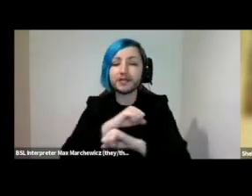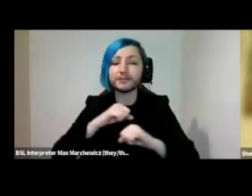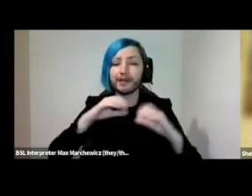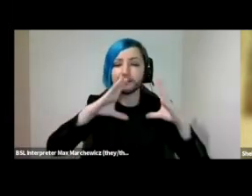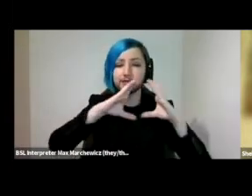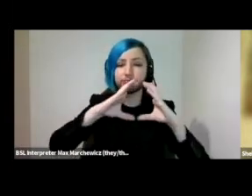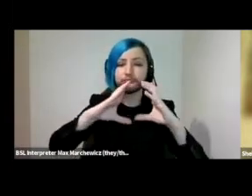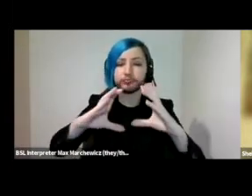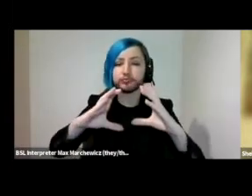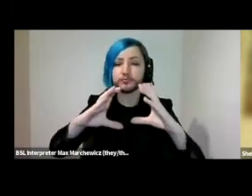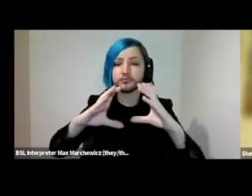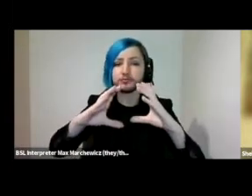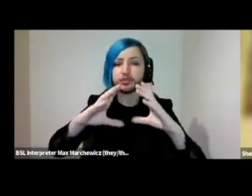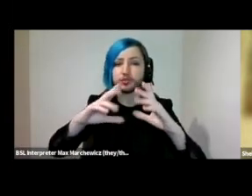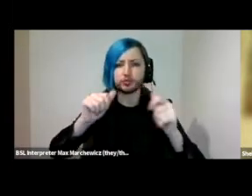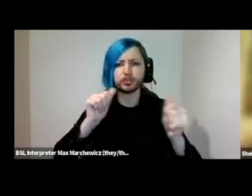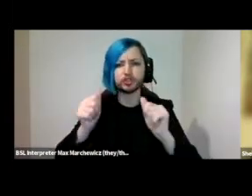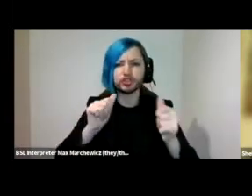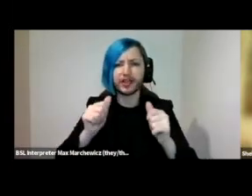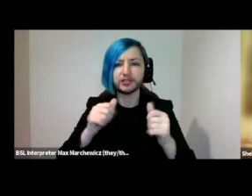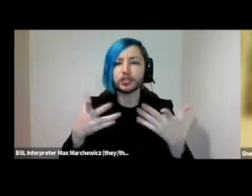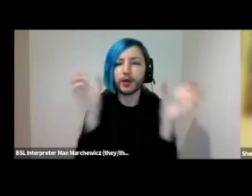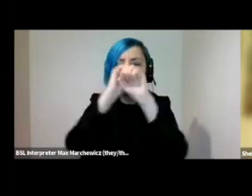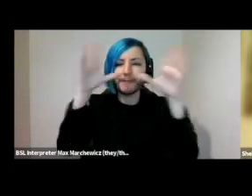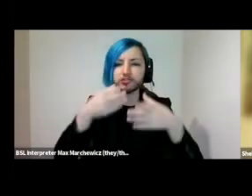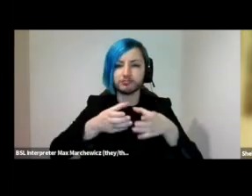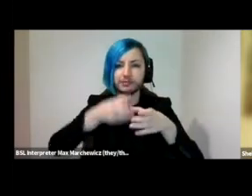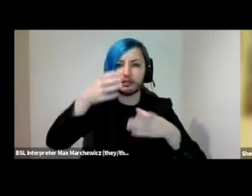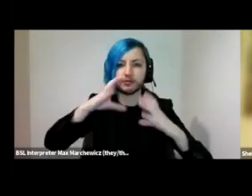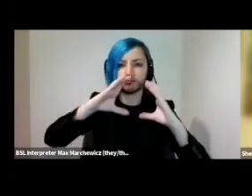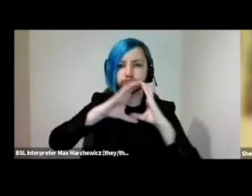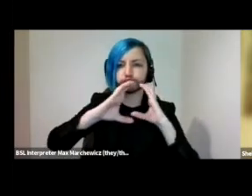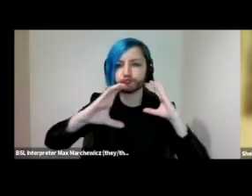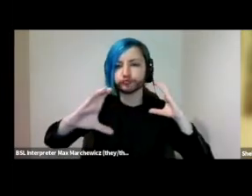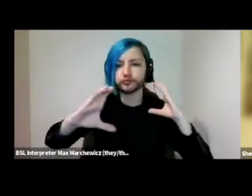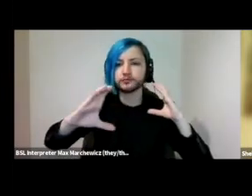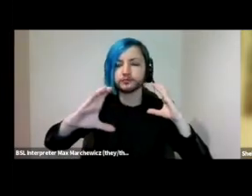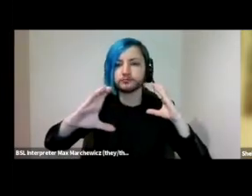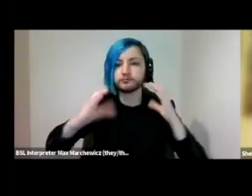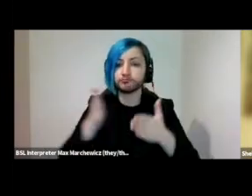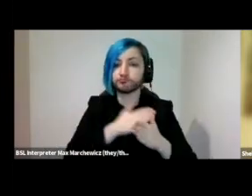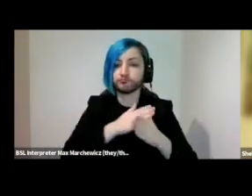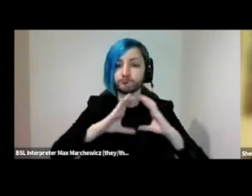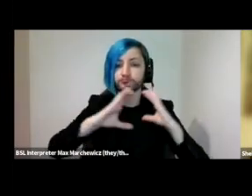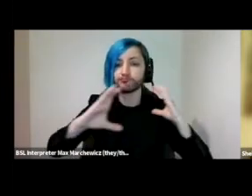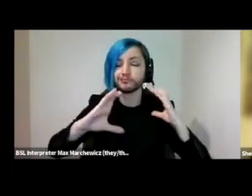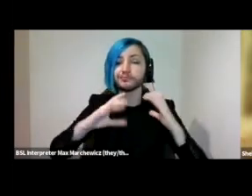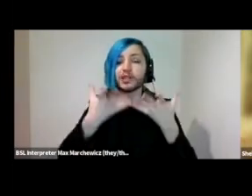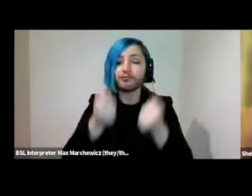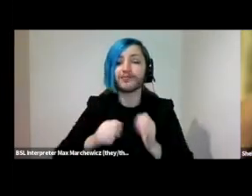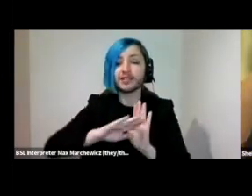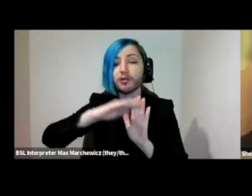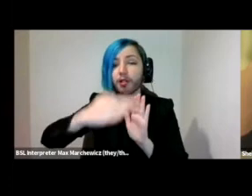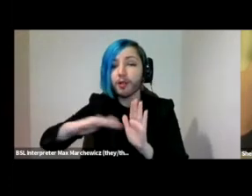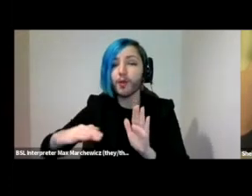very characteristic way. So imagine that's a cylinder originally. A gravitational wave passing through it